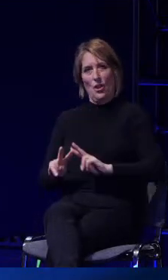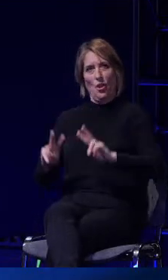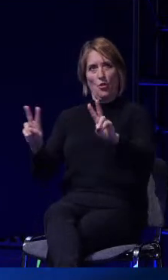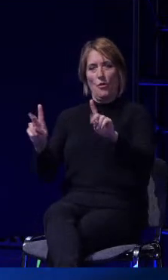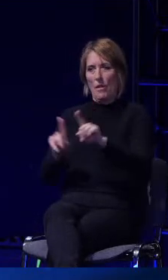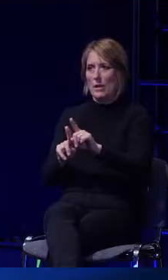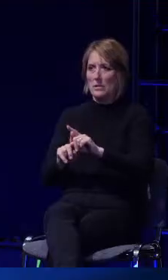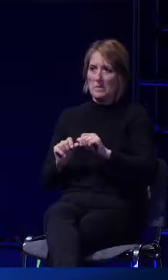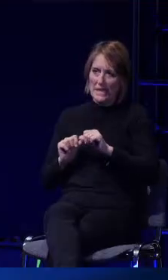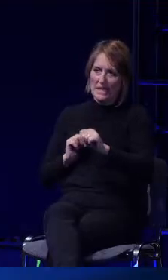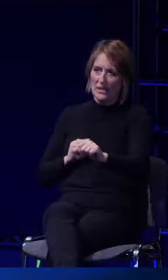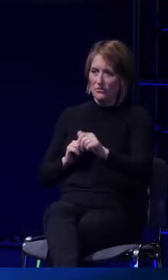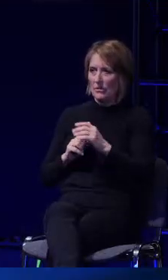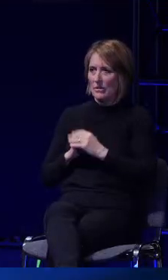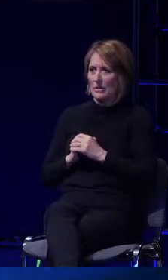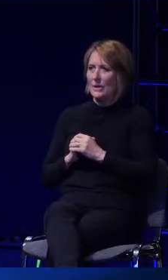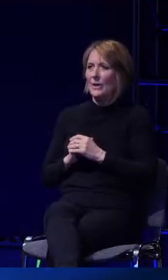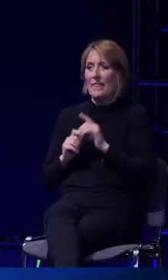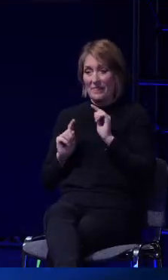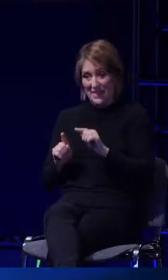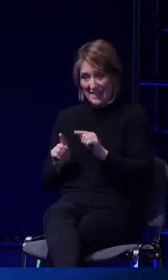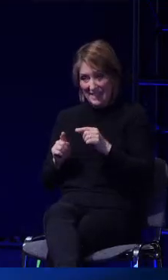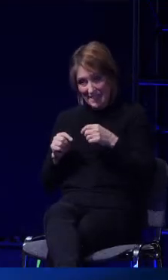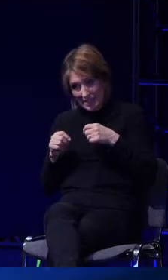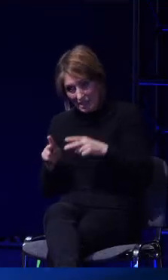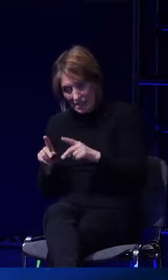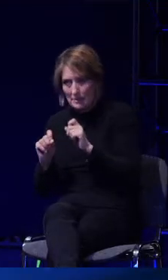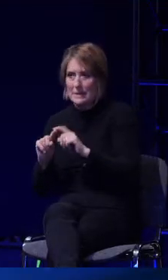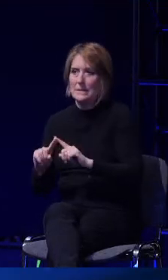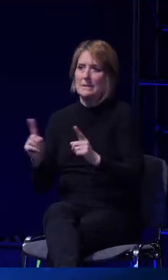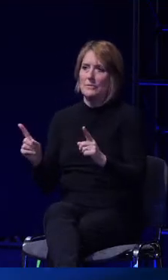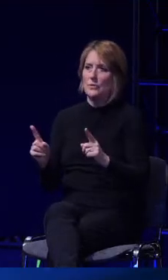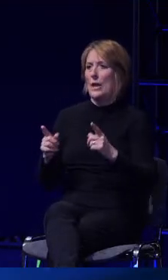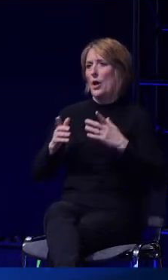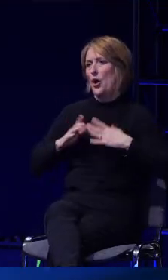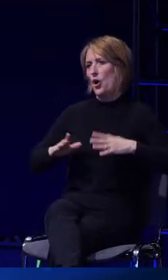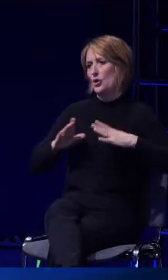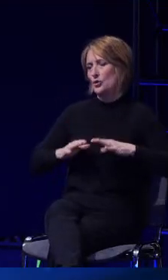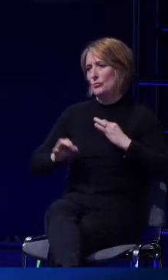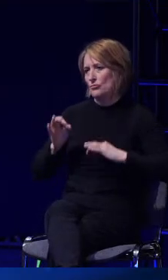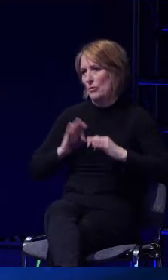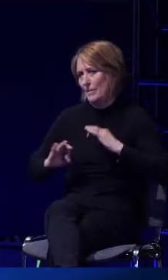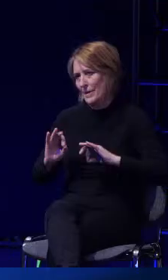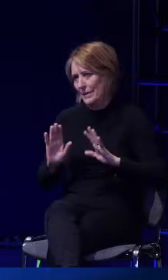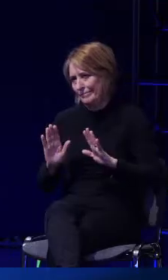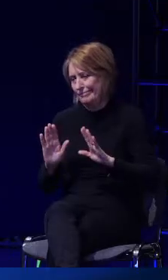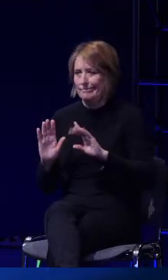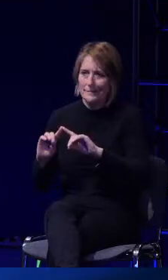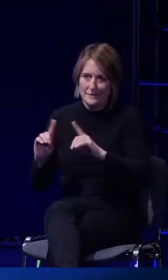approach for like a costume drama, or something where we had very specific